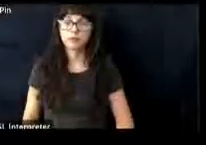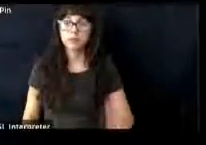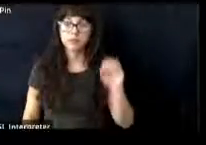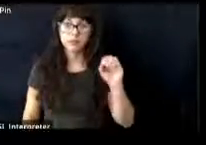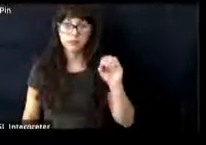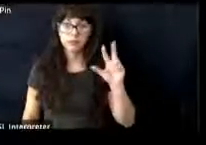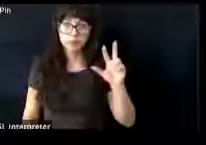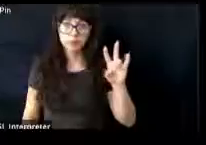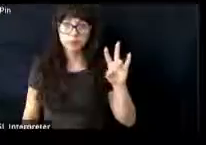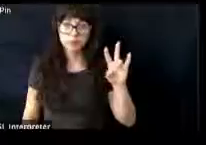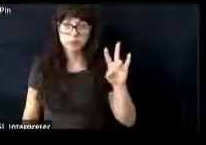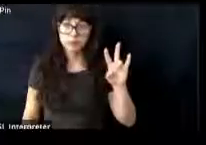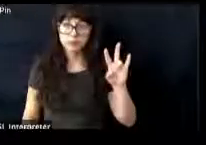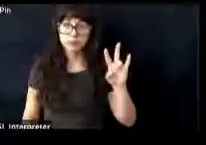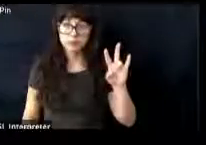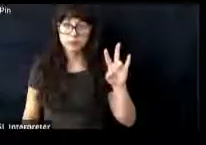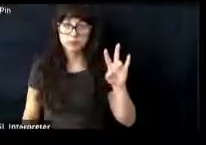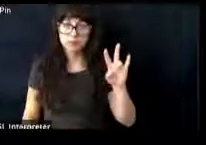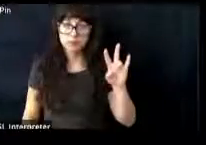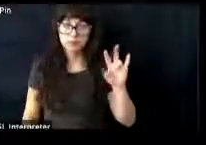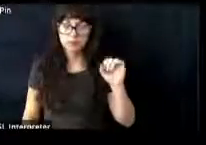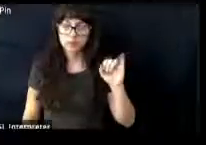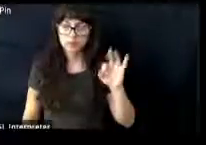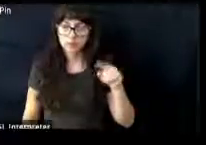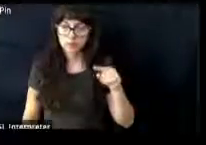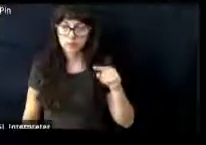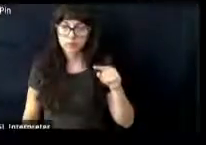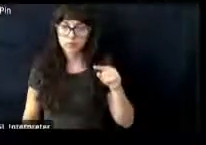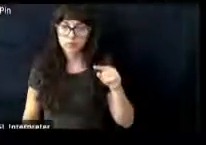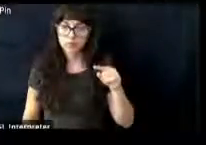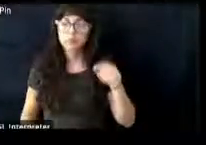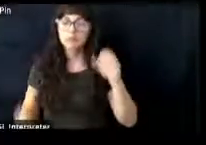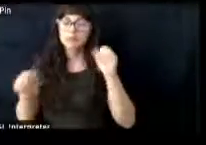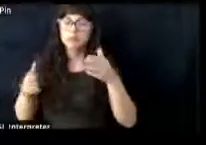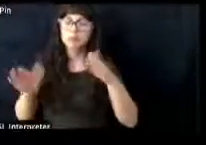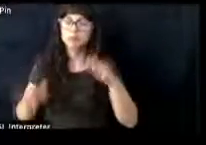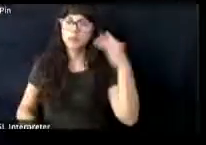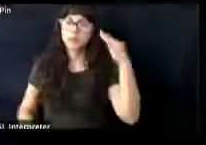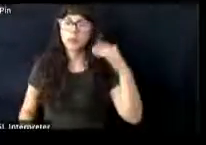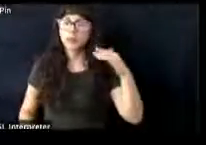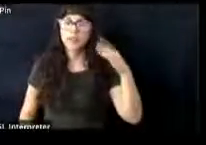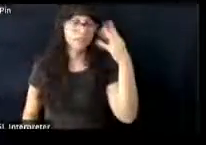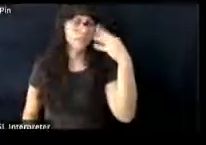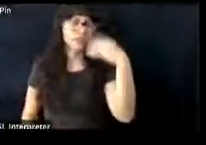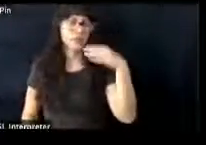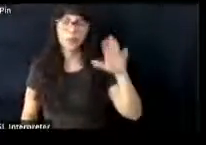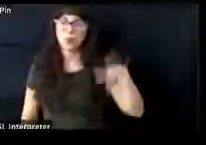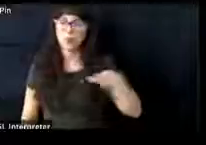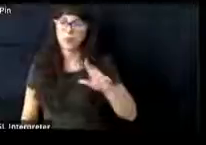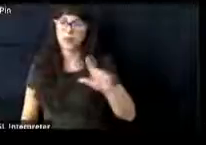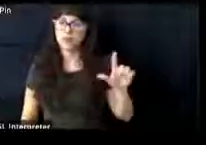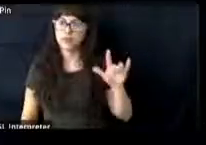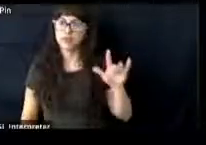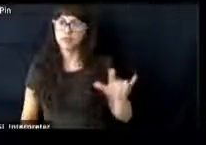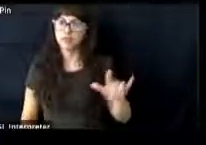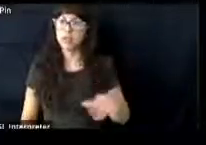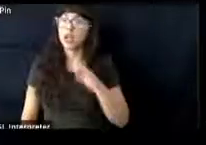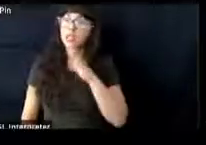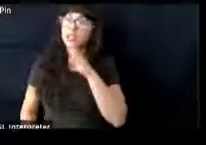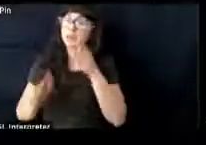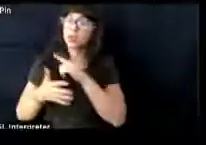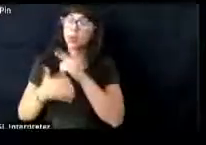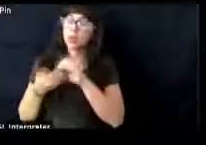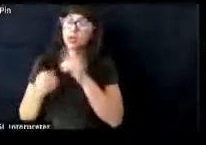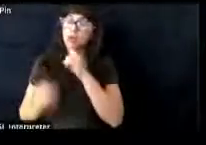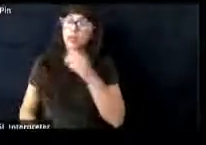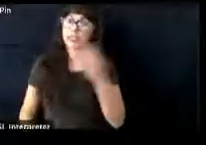037, if you can now enable your audio and video in the lower left corner of your screen. Your speaker order number will be number